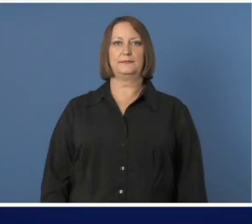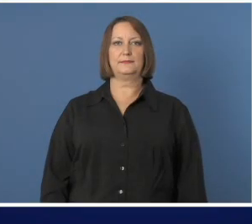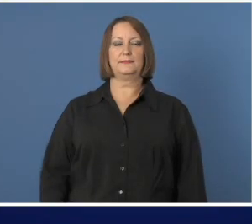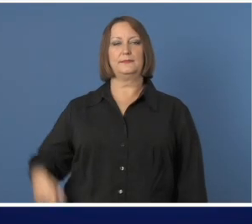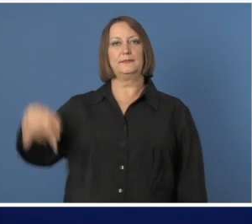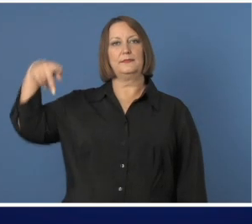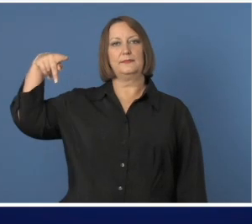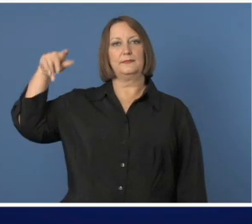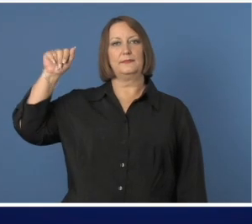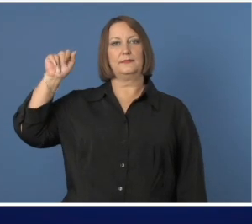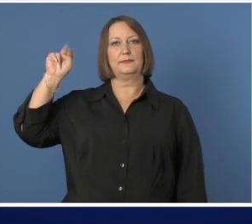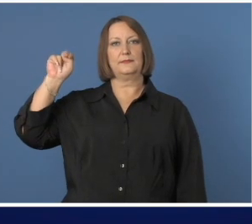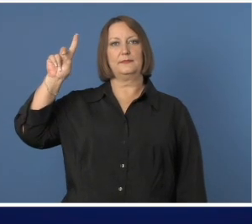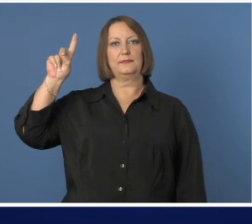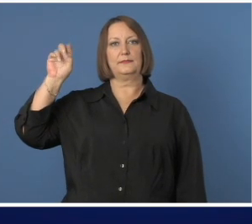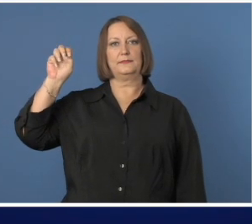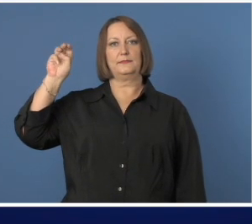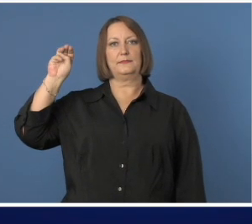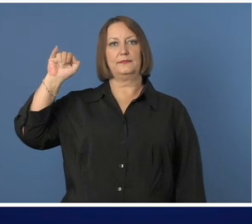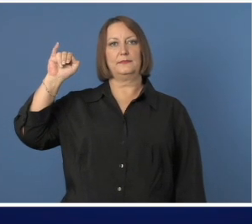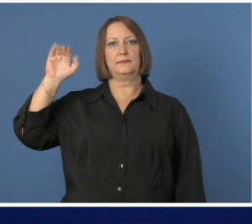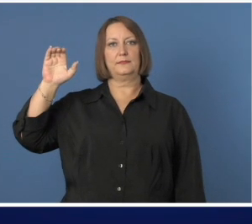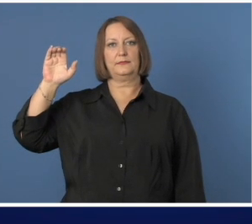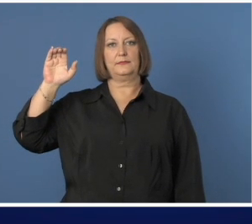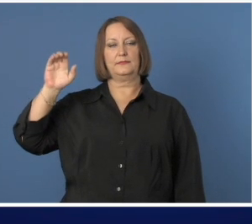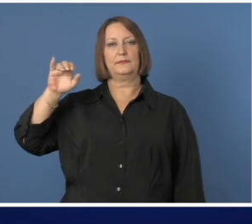Pandemic Influenza